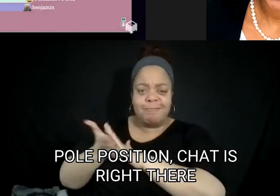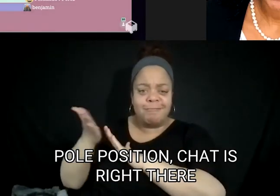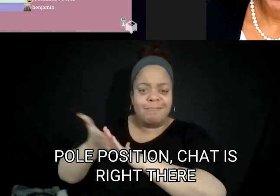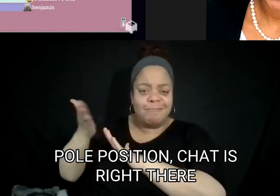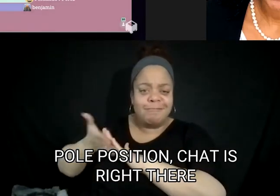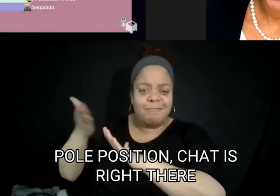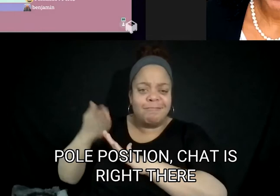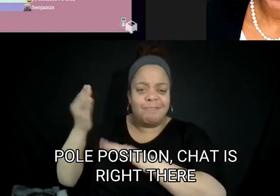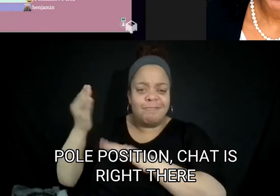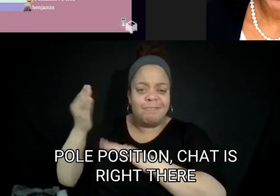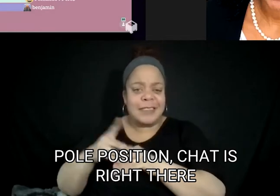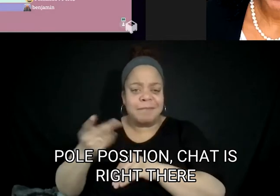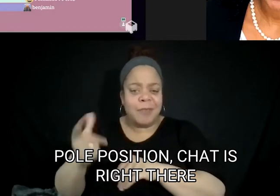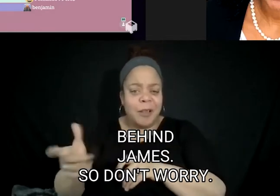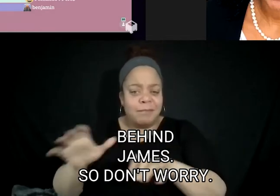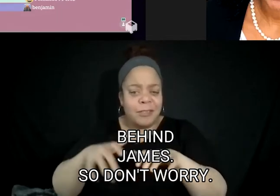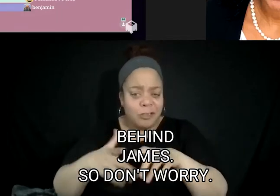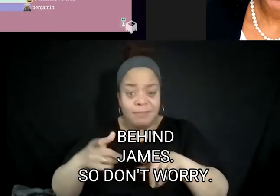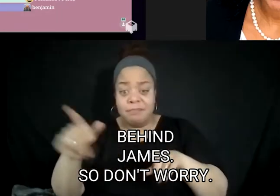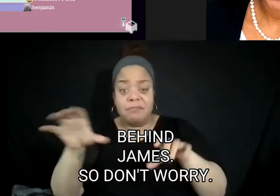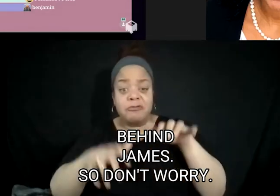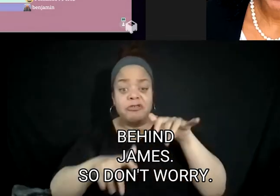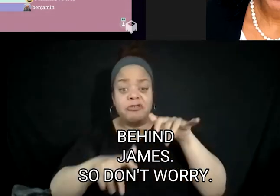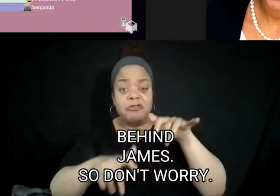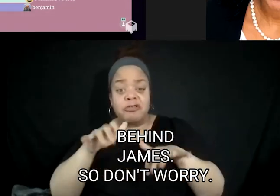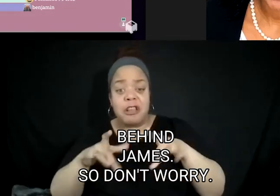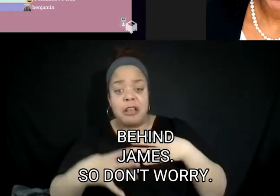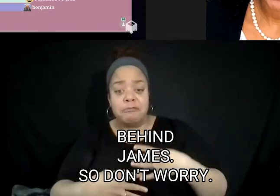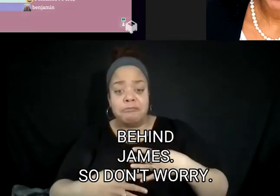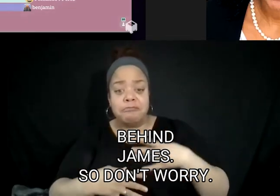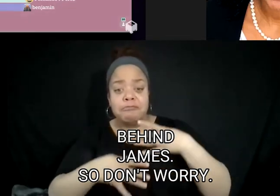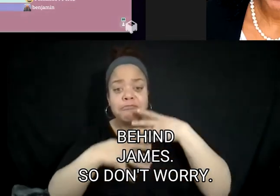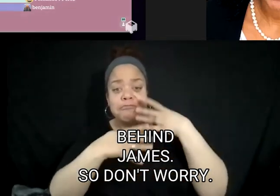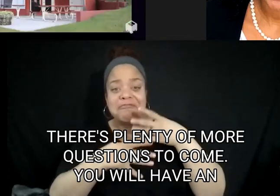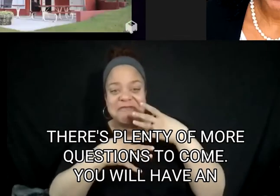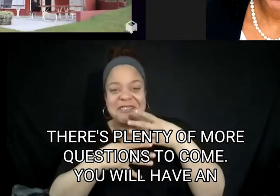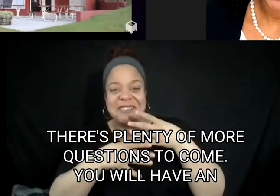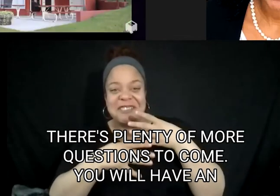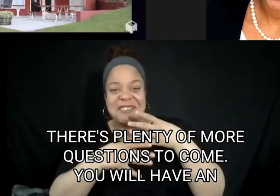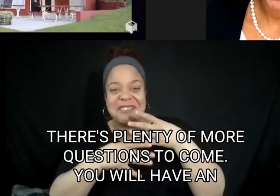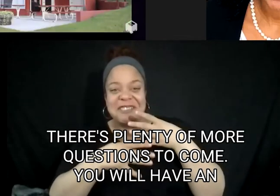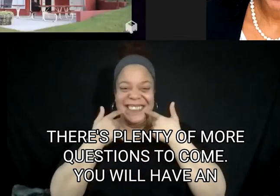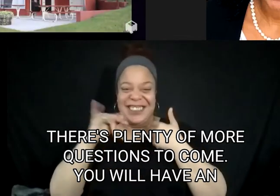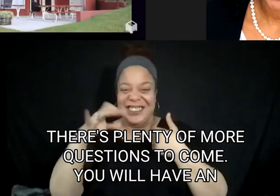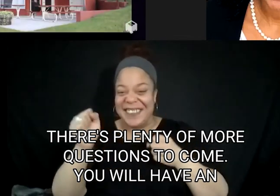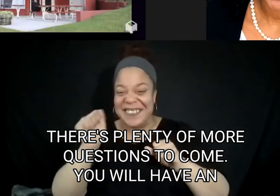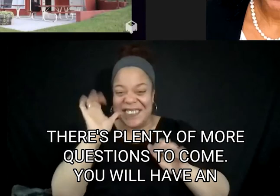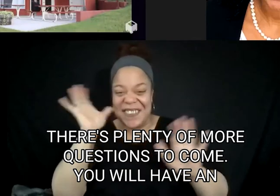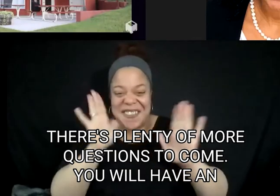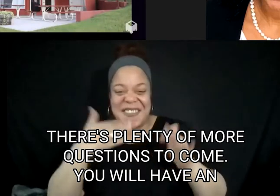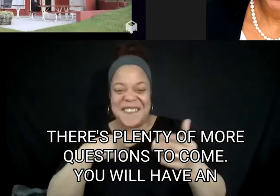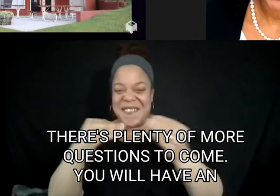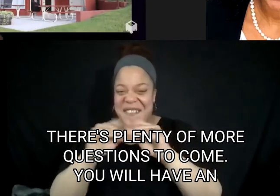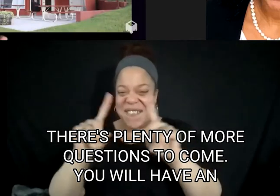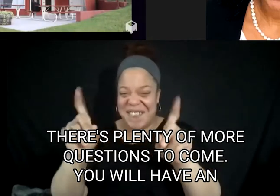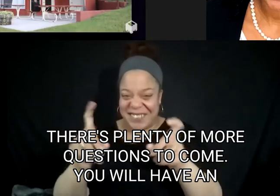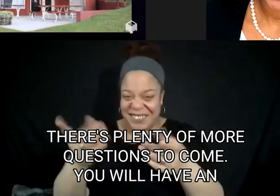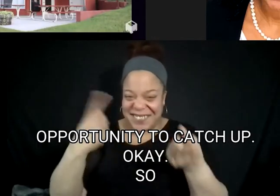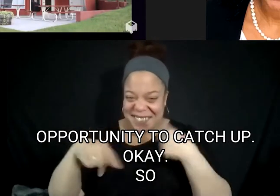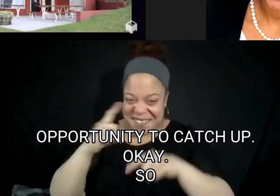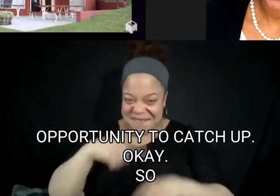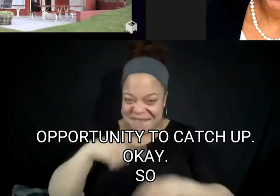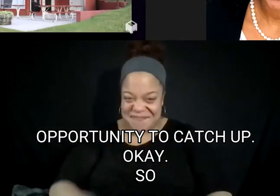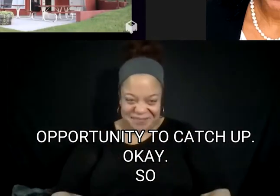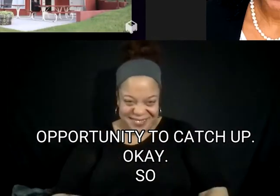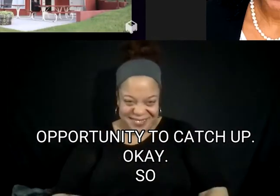there's plenty of more questions to come. You will have an opportunity to catch up. Okay, so Highlander, which if you